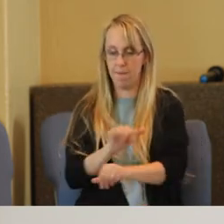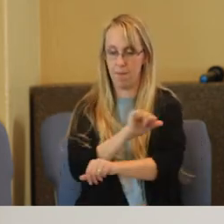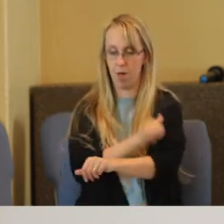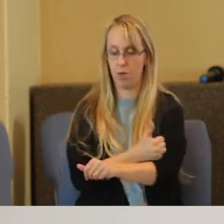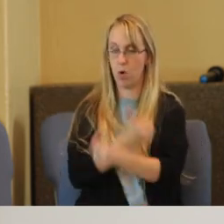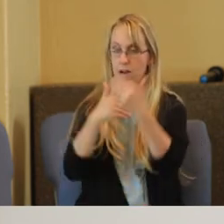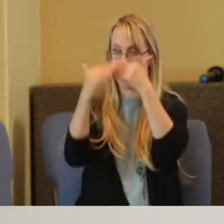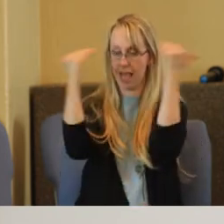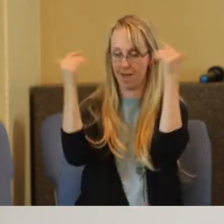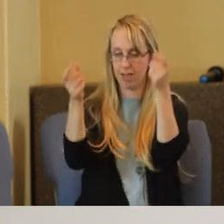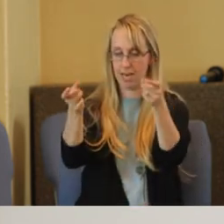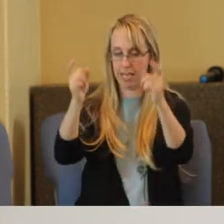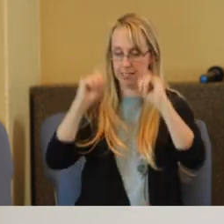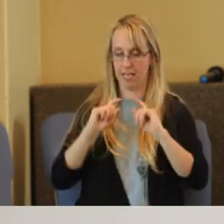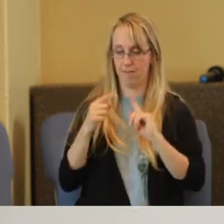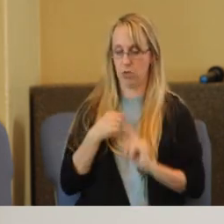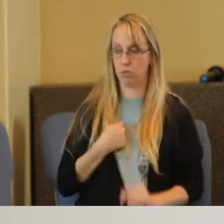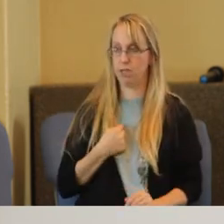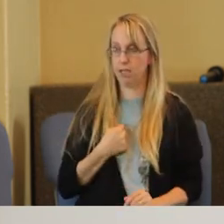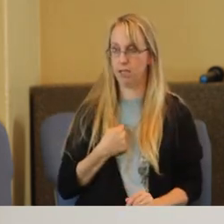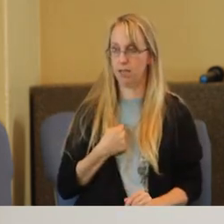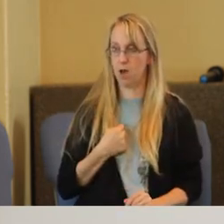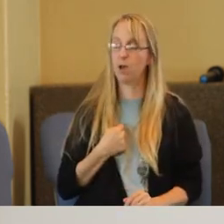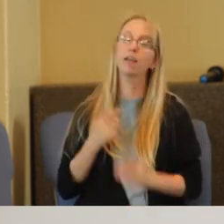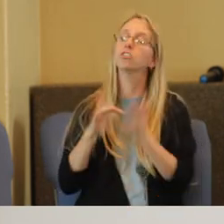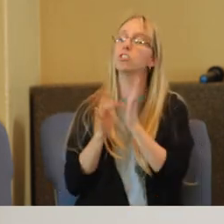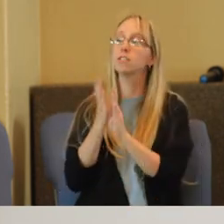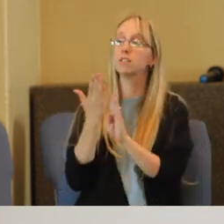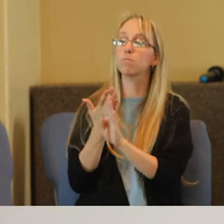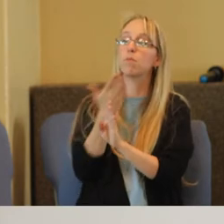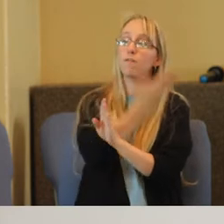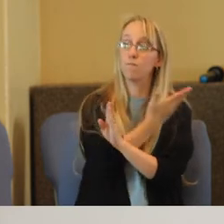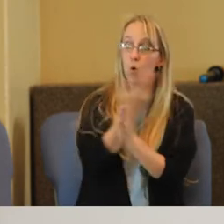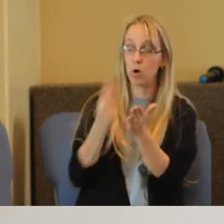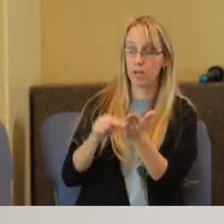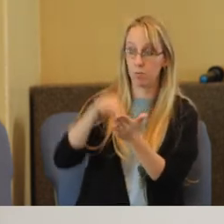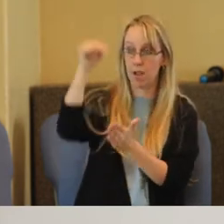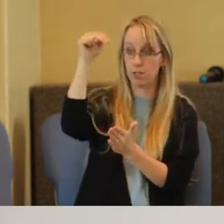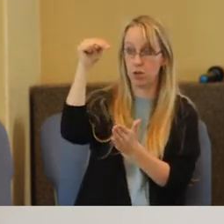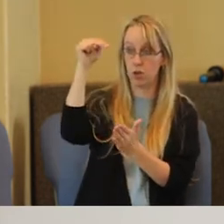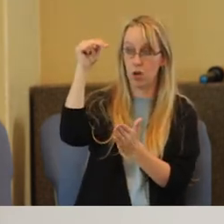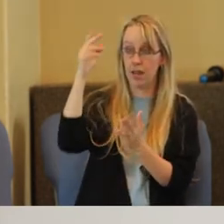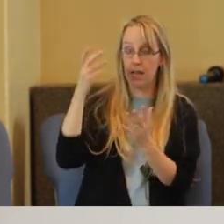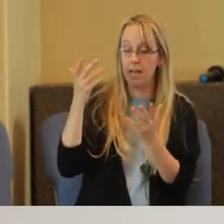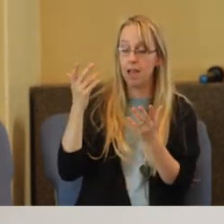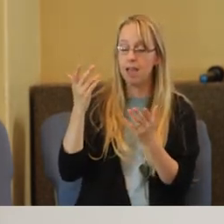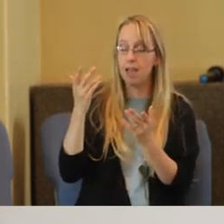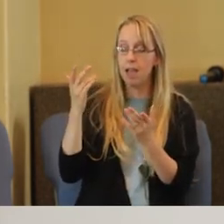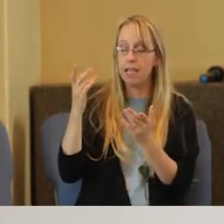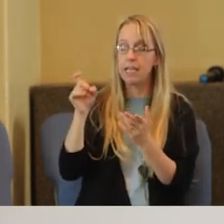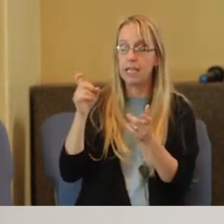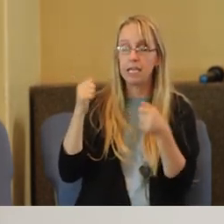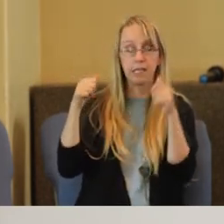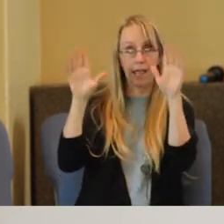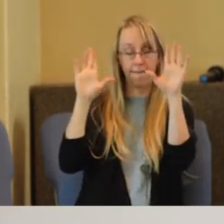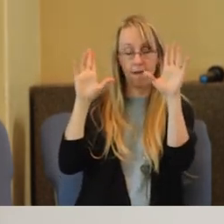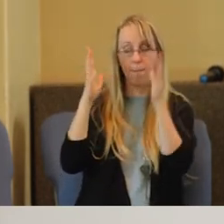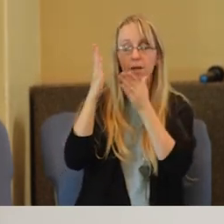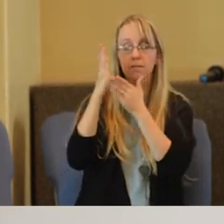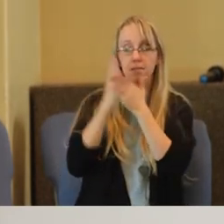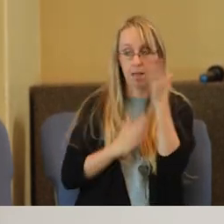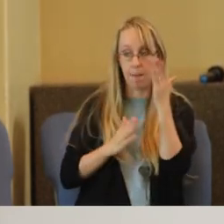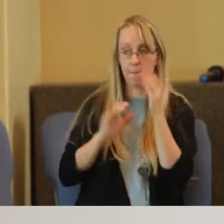on earth has been given to me." When Jesus, prior to his resurrection, he had given up some of